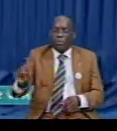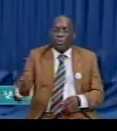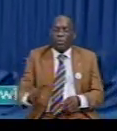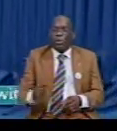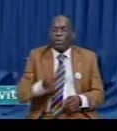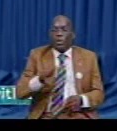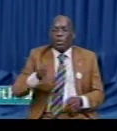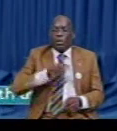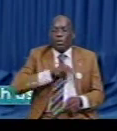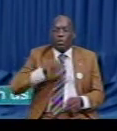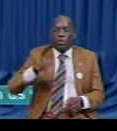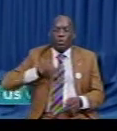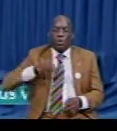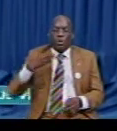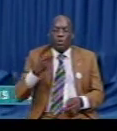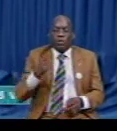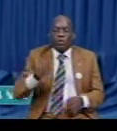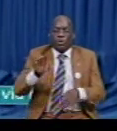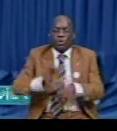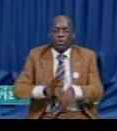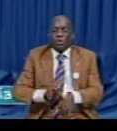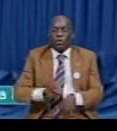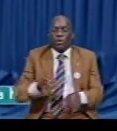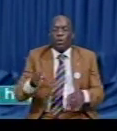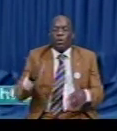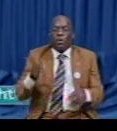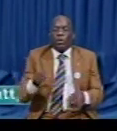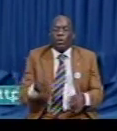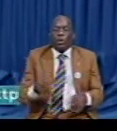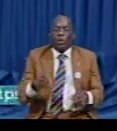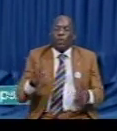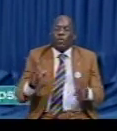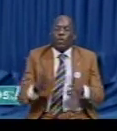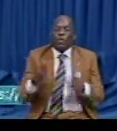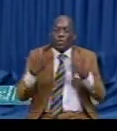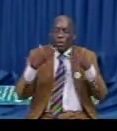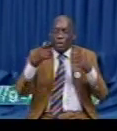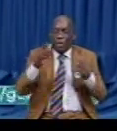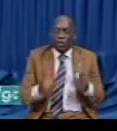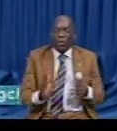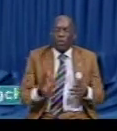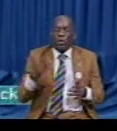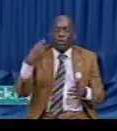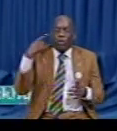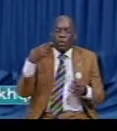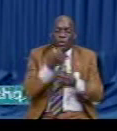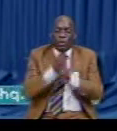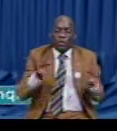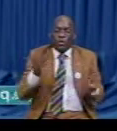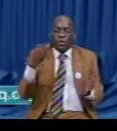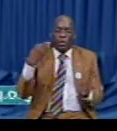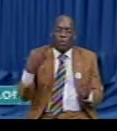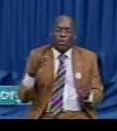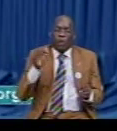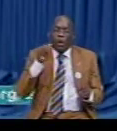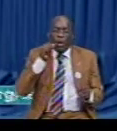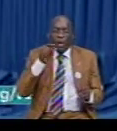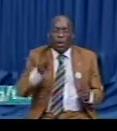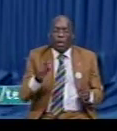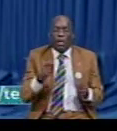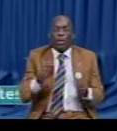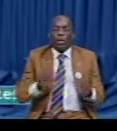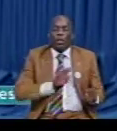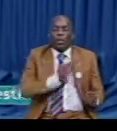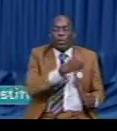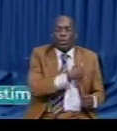Ogbomosho. I firstly want to thank God for the salvation of my soul and how God has been helping me. It all happened that, it just started that